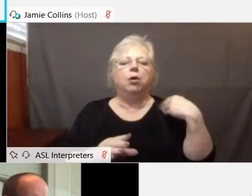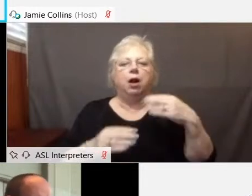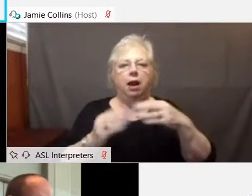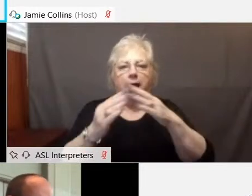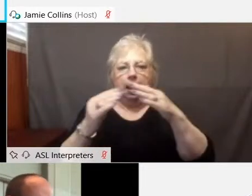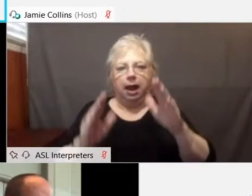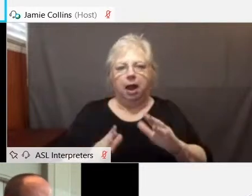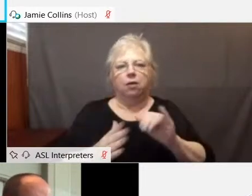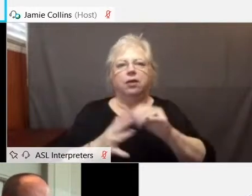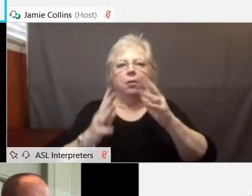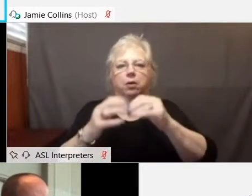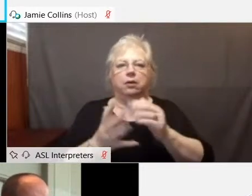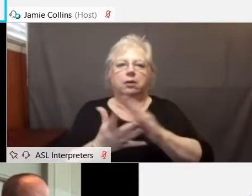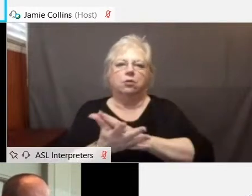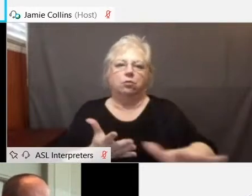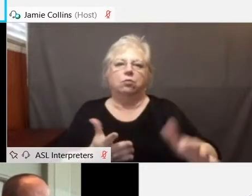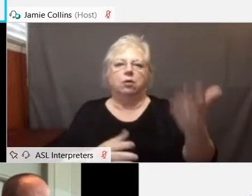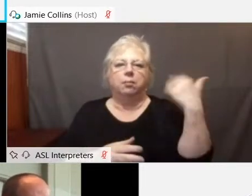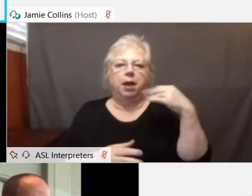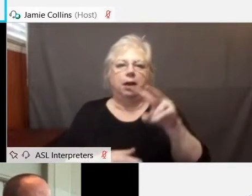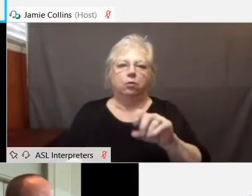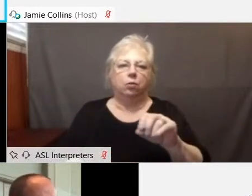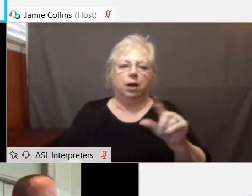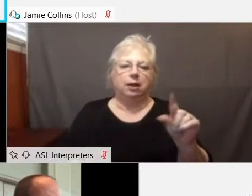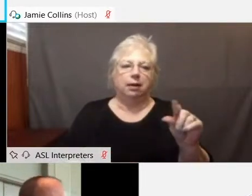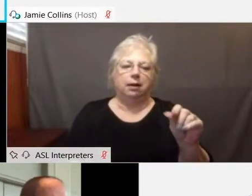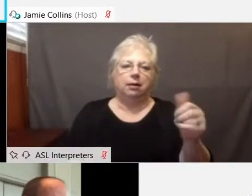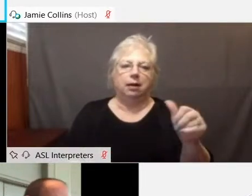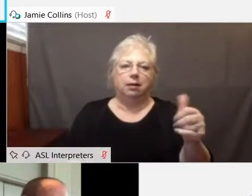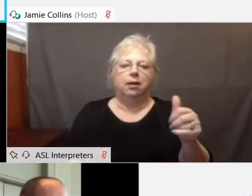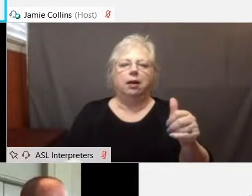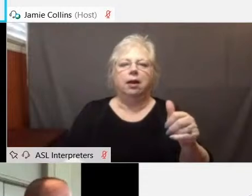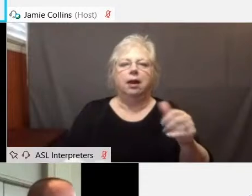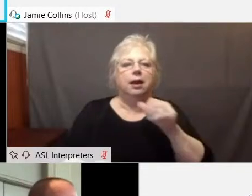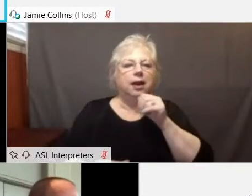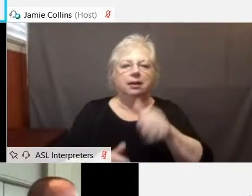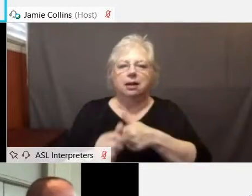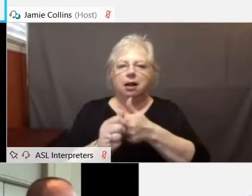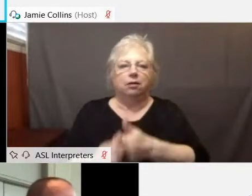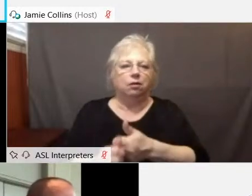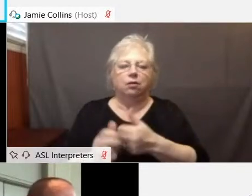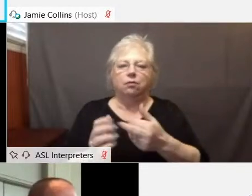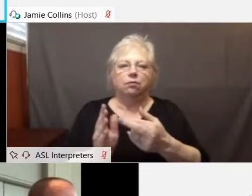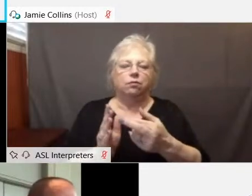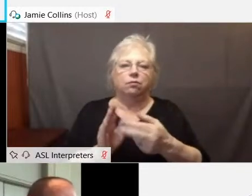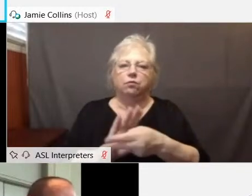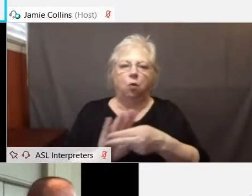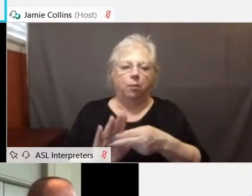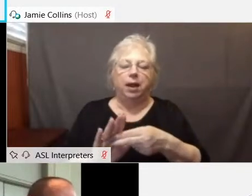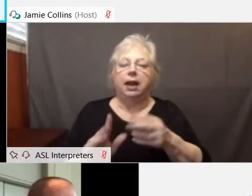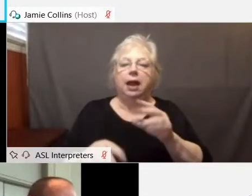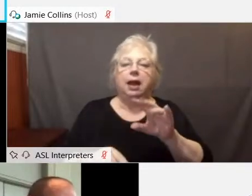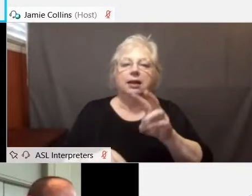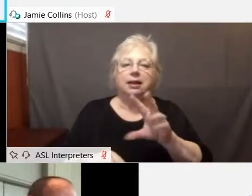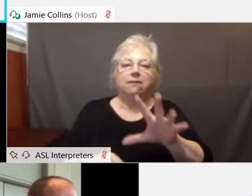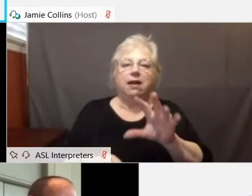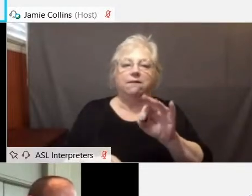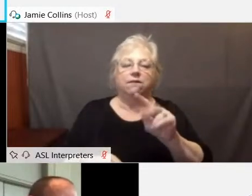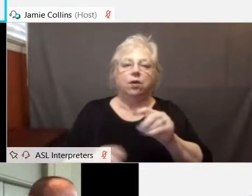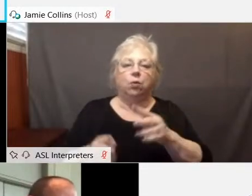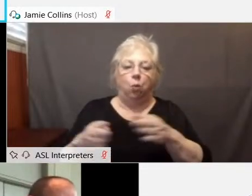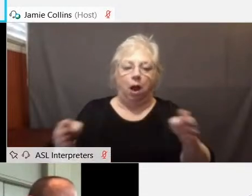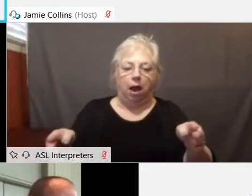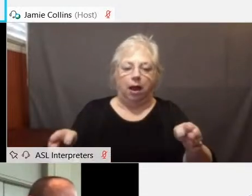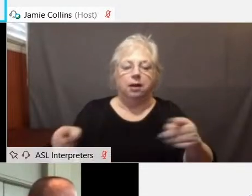approximately 2010. The property is a non-conforming lot at 65 foot wide by